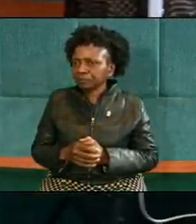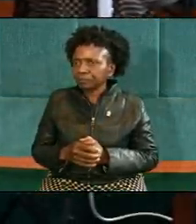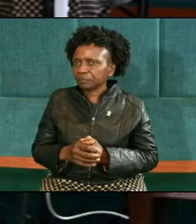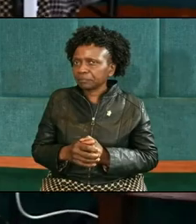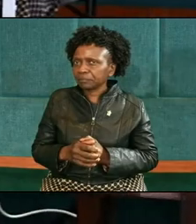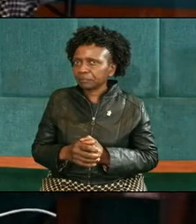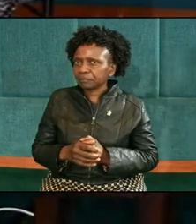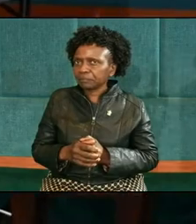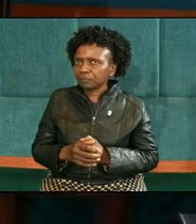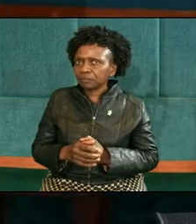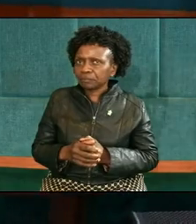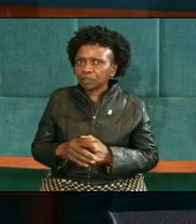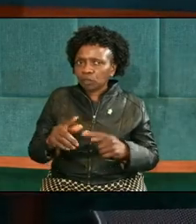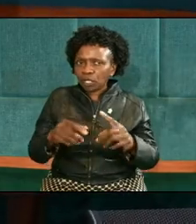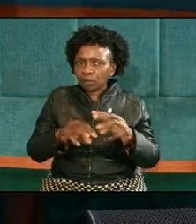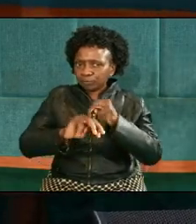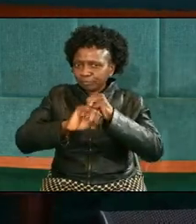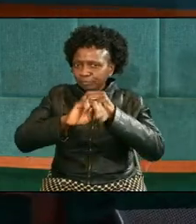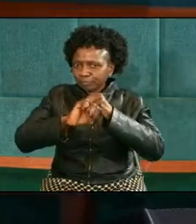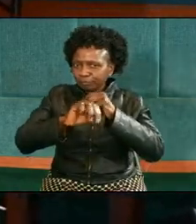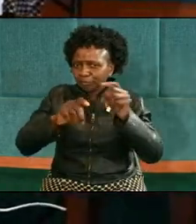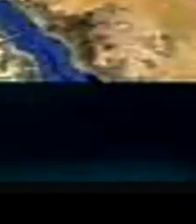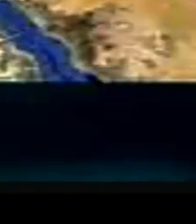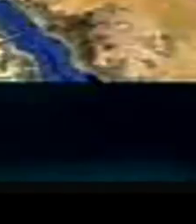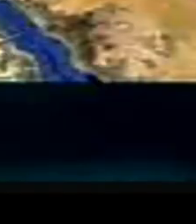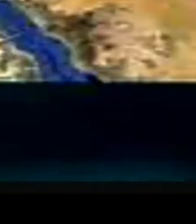Oh, welcome to maths on a Wednesday morning.